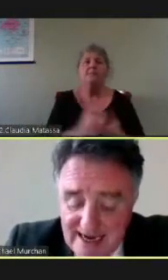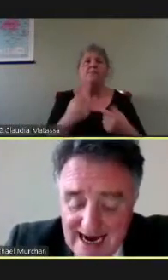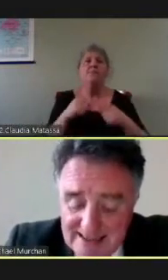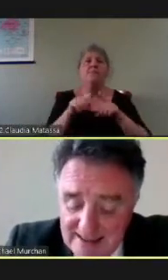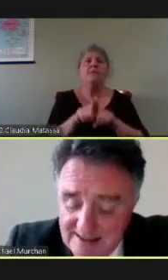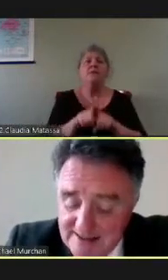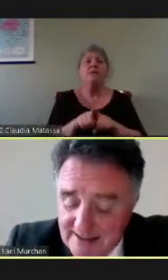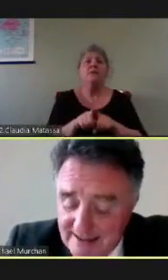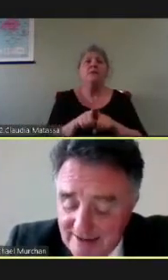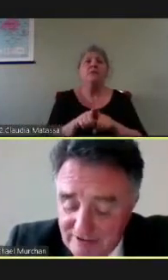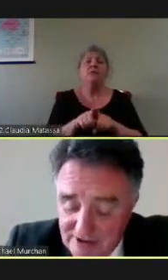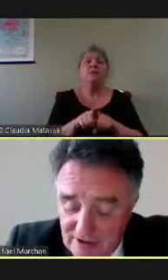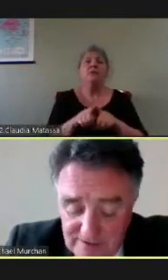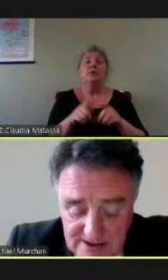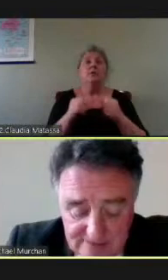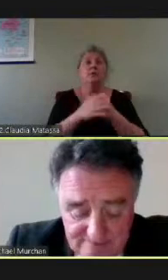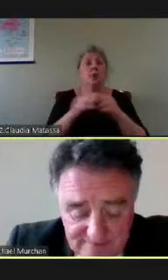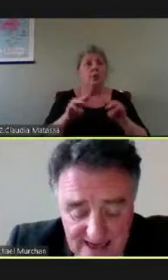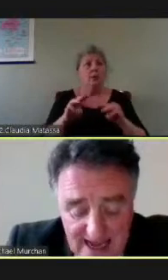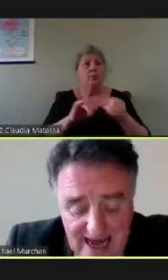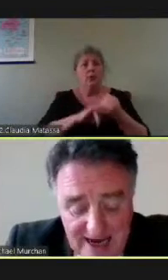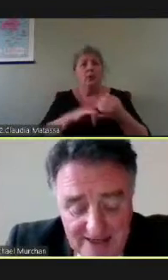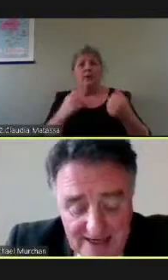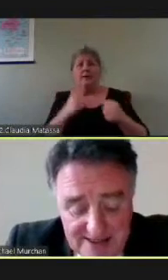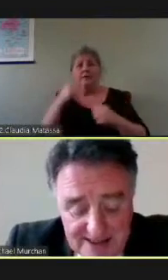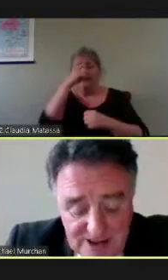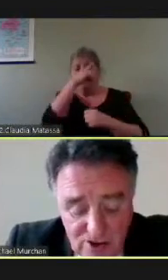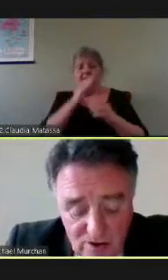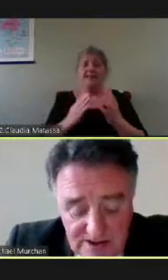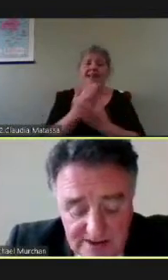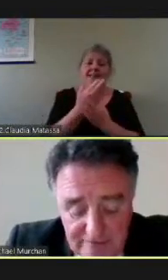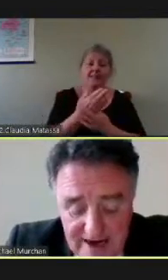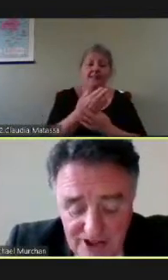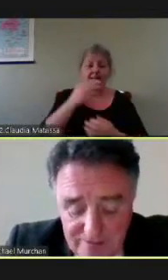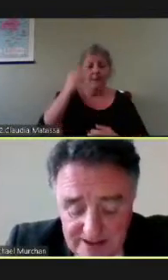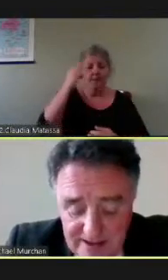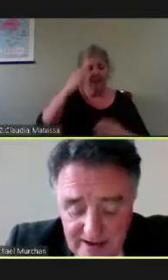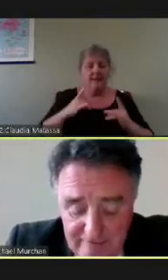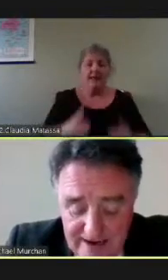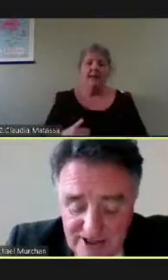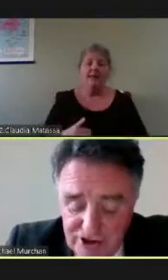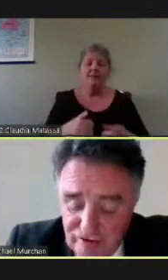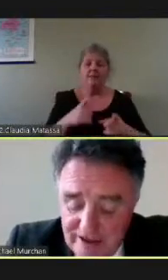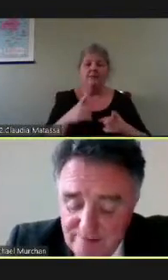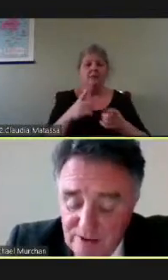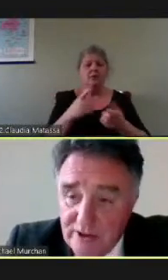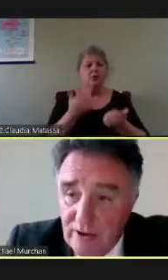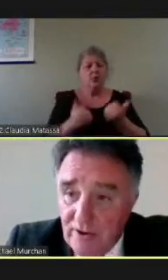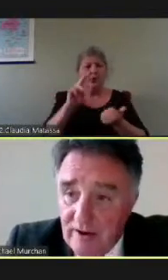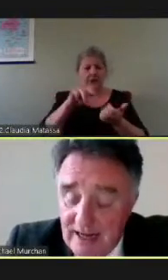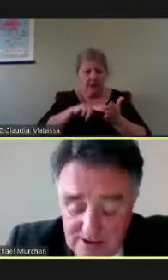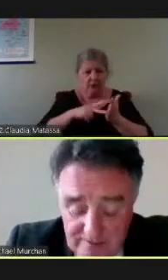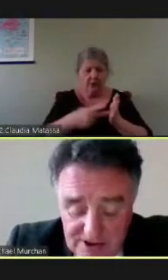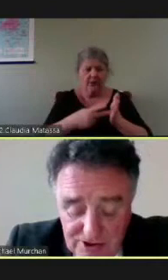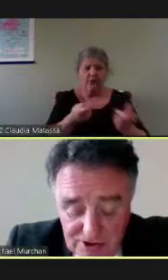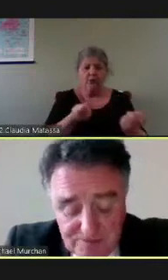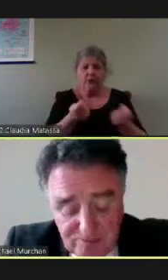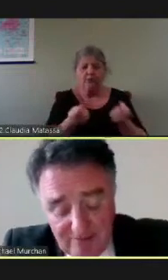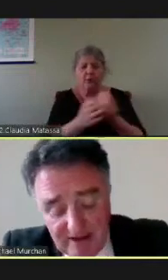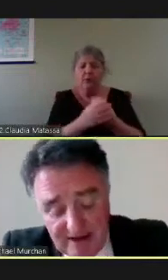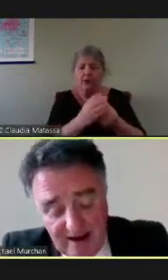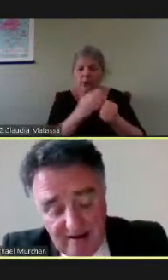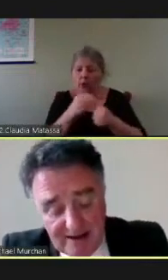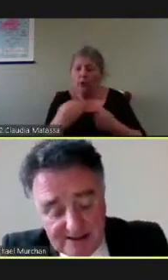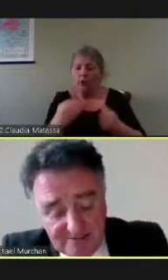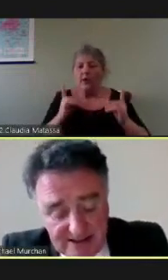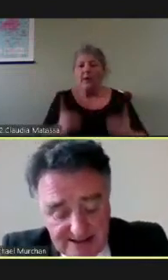in accessing psychiatric services, and it assists courts in arranging treatment with other health services such